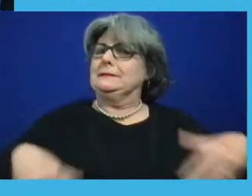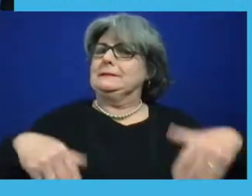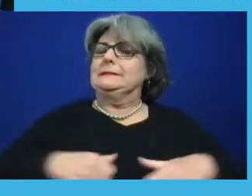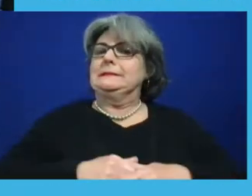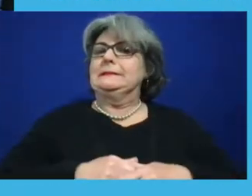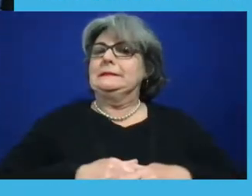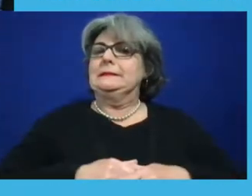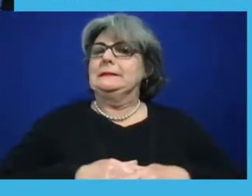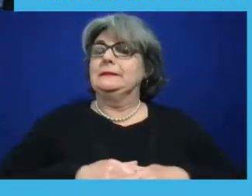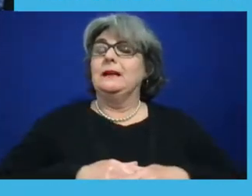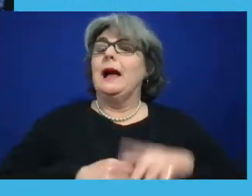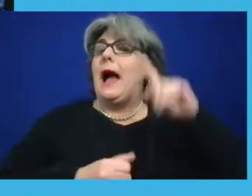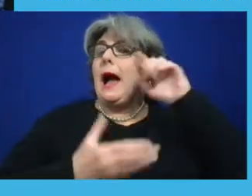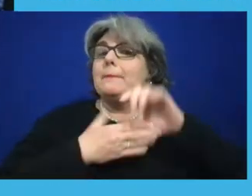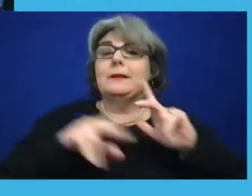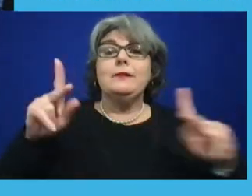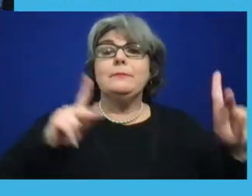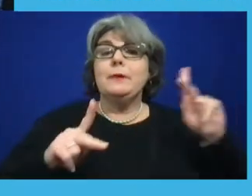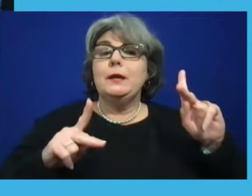Abortion is controversial in this country.